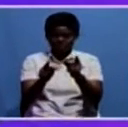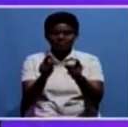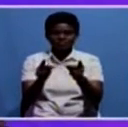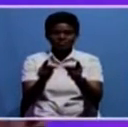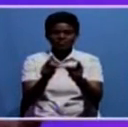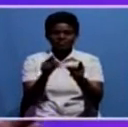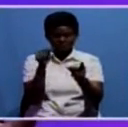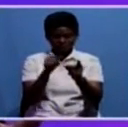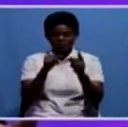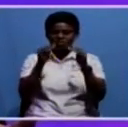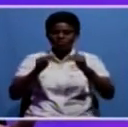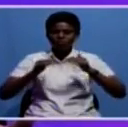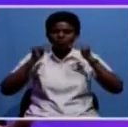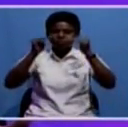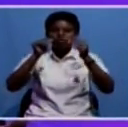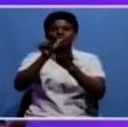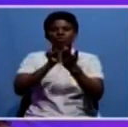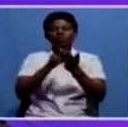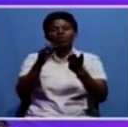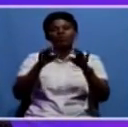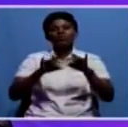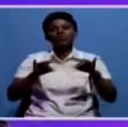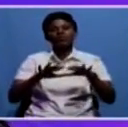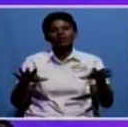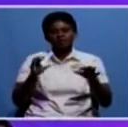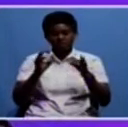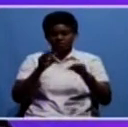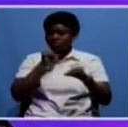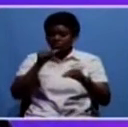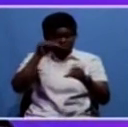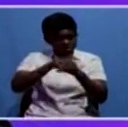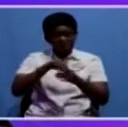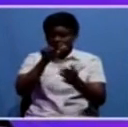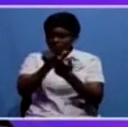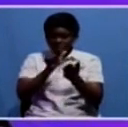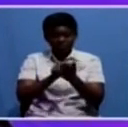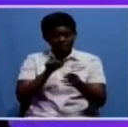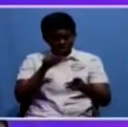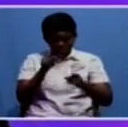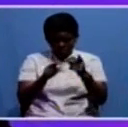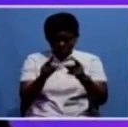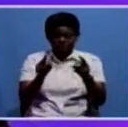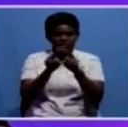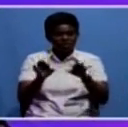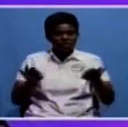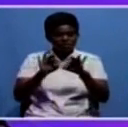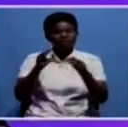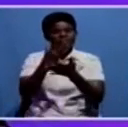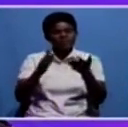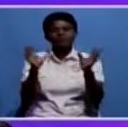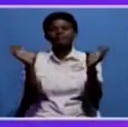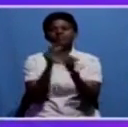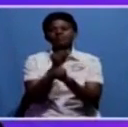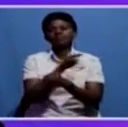the supreme law of the land. And if you are not part of that process, then clearly you missed a very important part of being a member